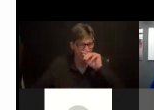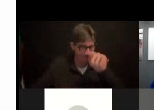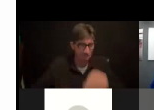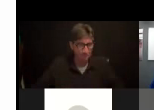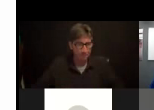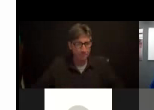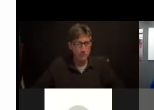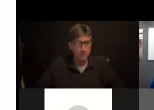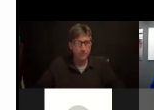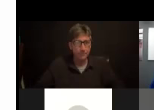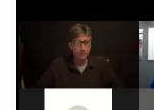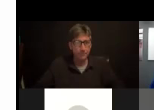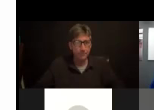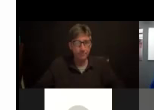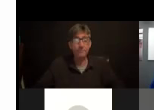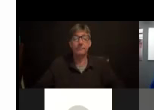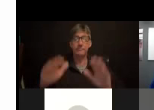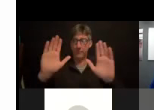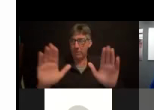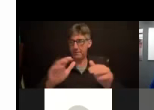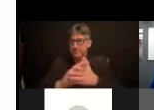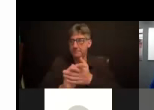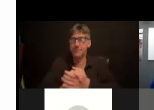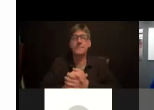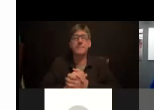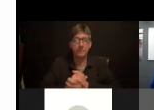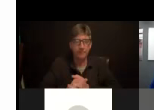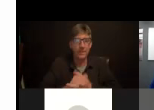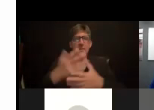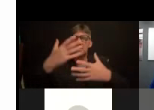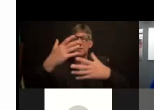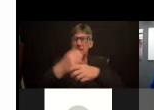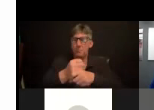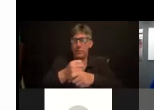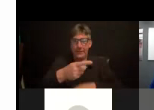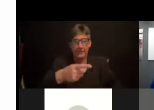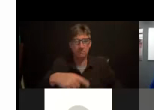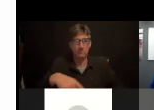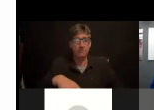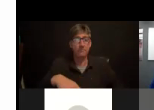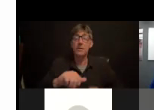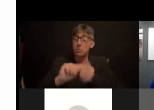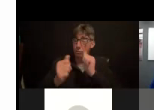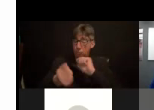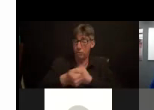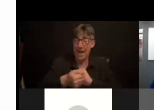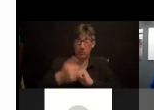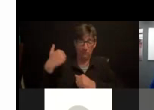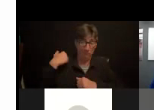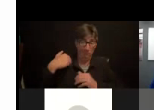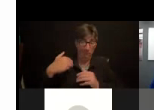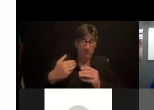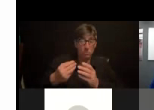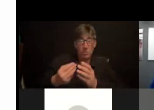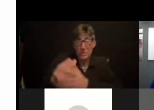Great. So again, as a summary, The changes that we're putting into effect this spring are trying